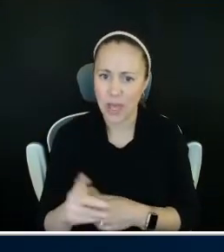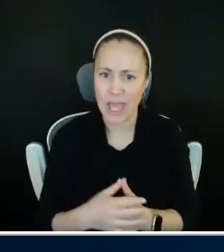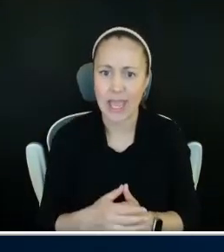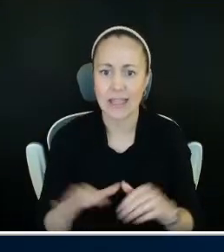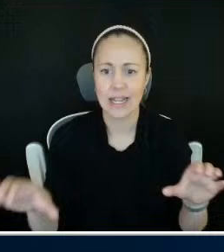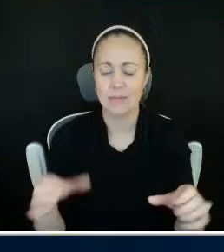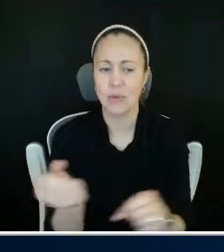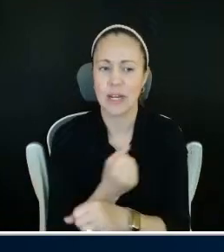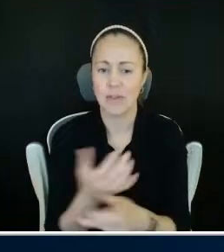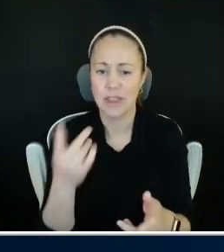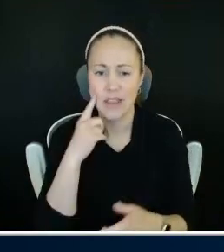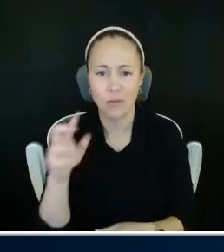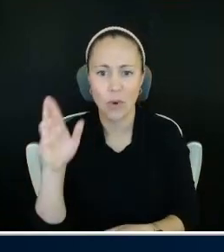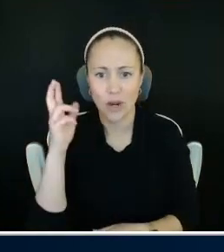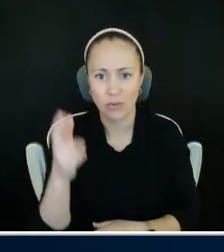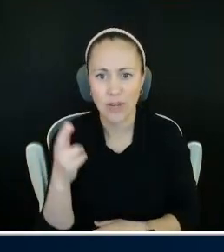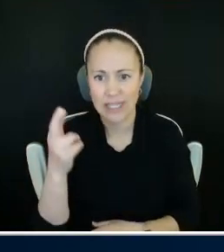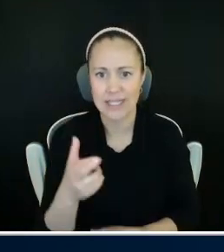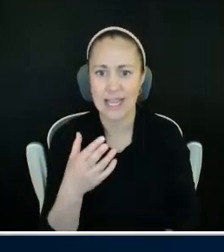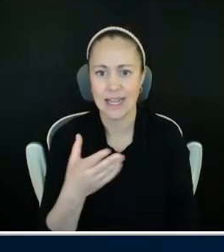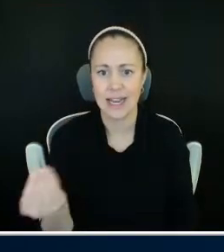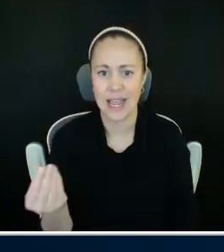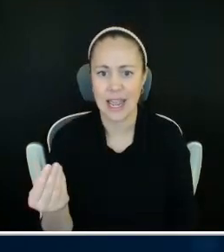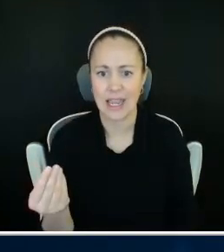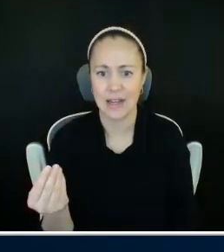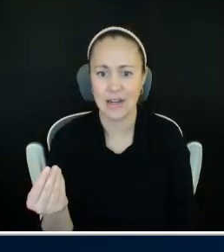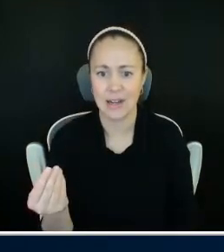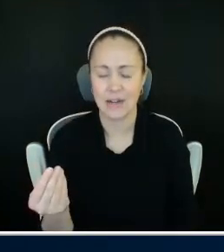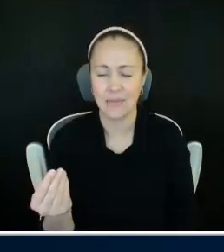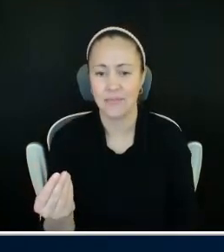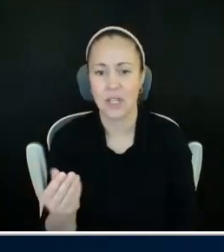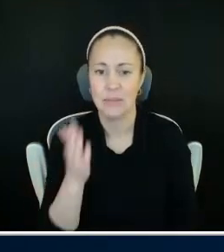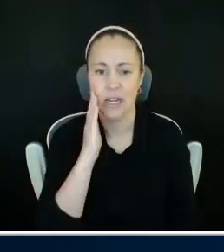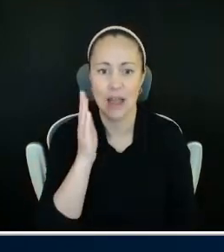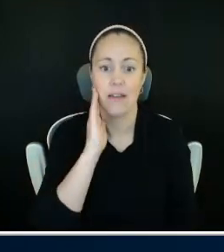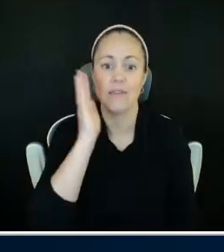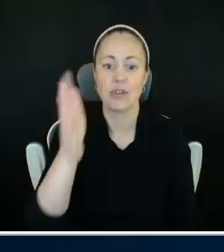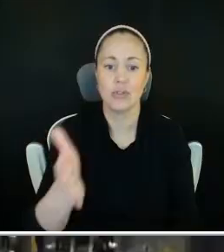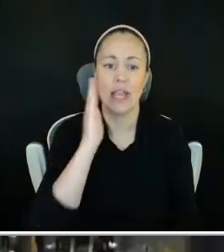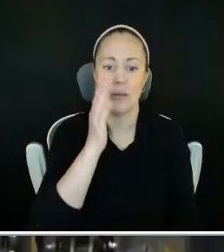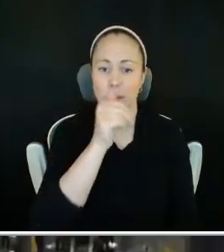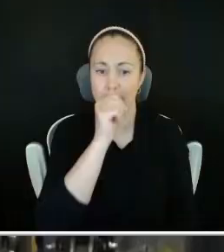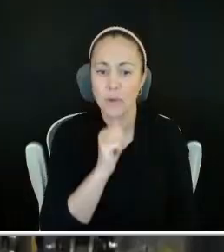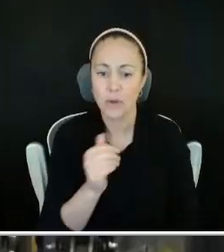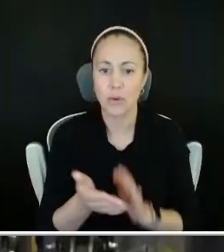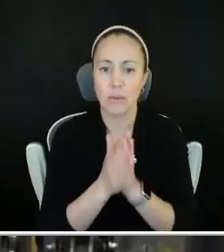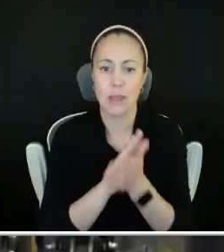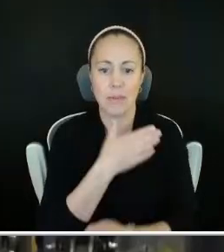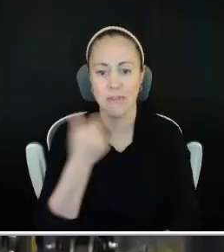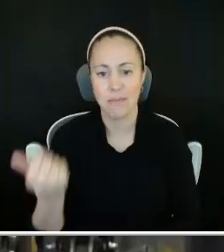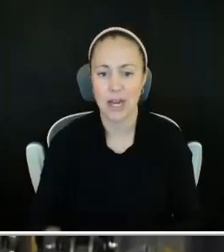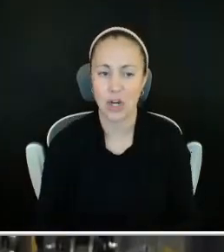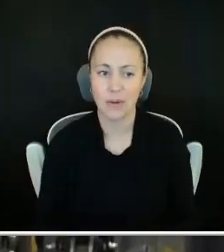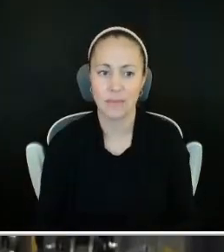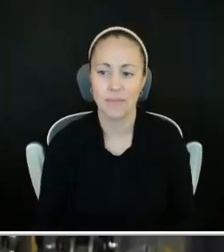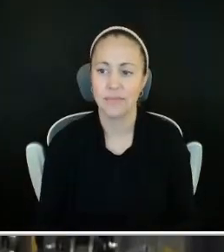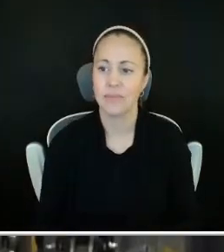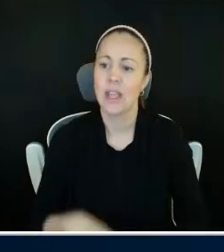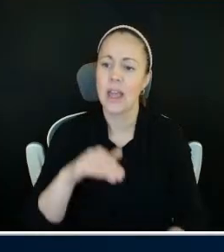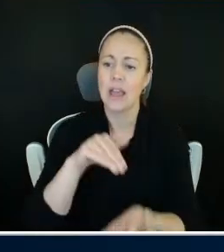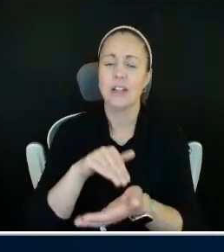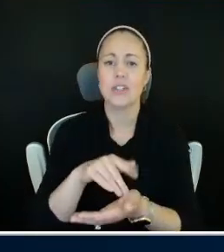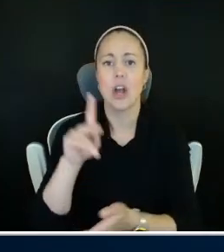reason, and I'll eventually pull through and be even better. And Dr. Key, you performed Lael's